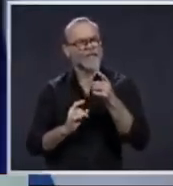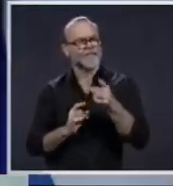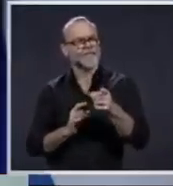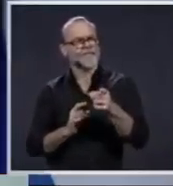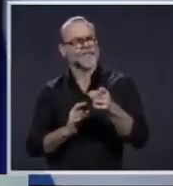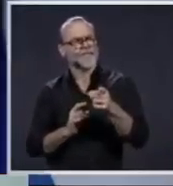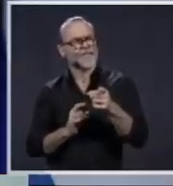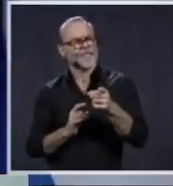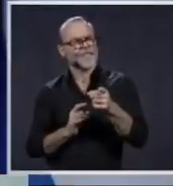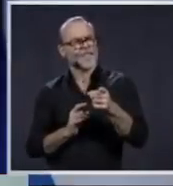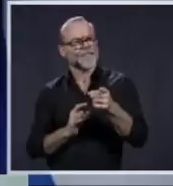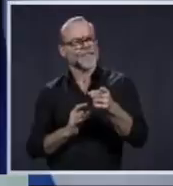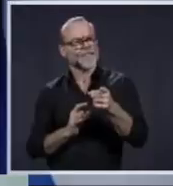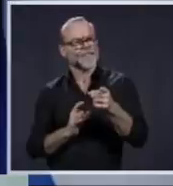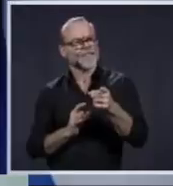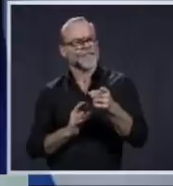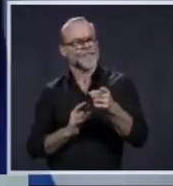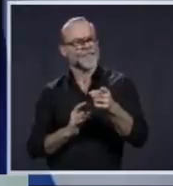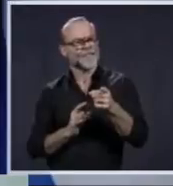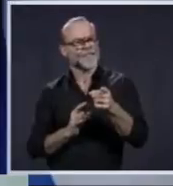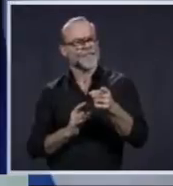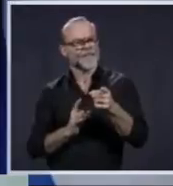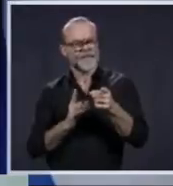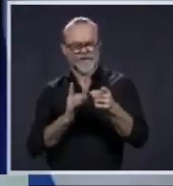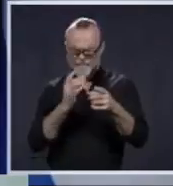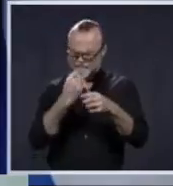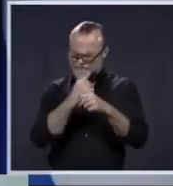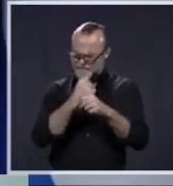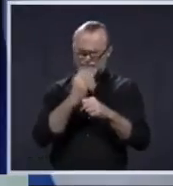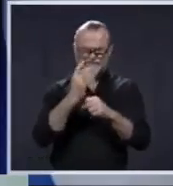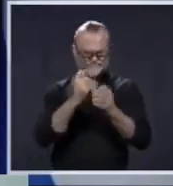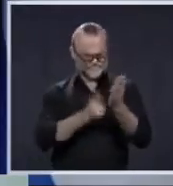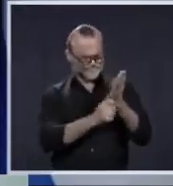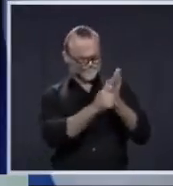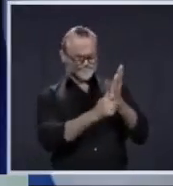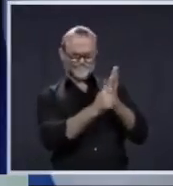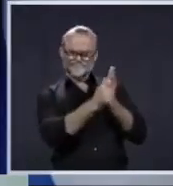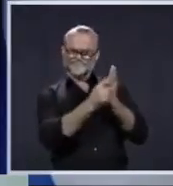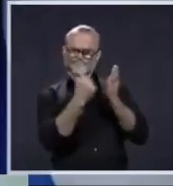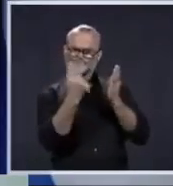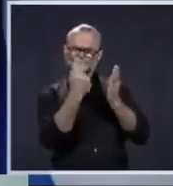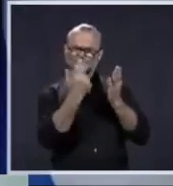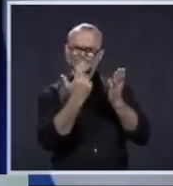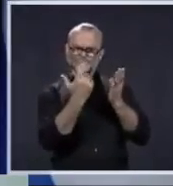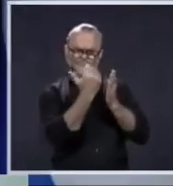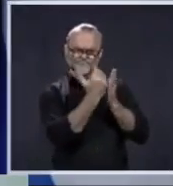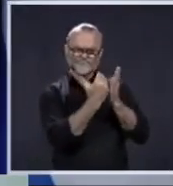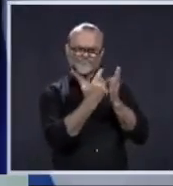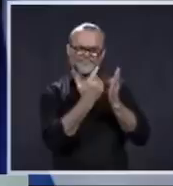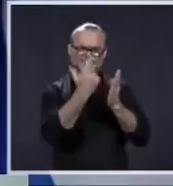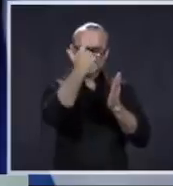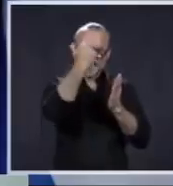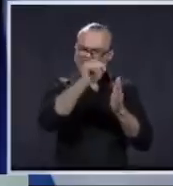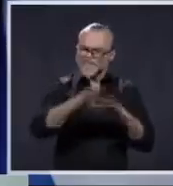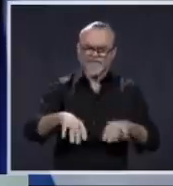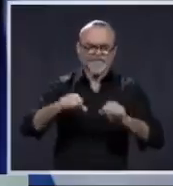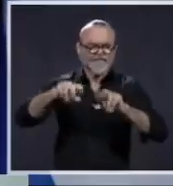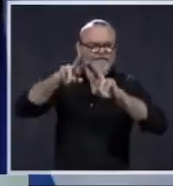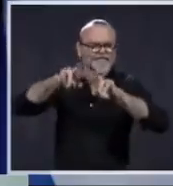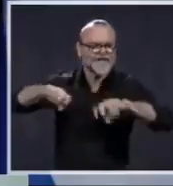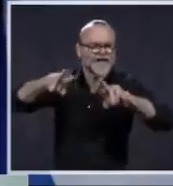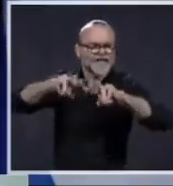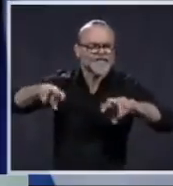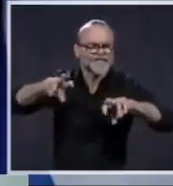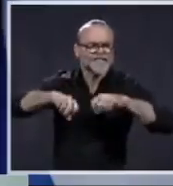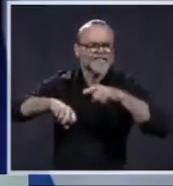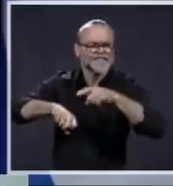what to do. Because, you know, with those all kinds of models, it's a little bit mixing. What do you mean? Can I meet